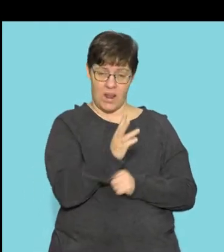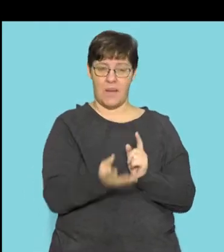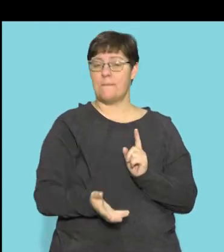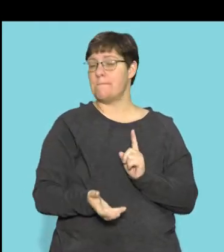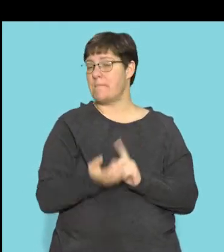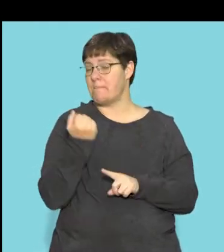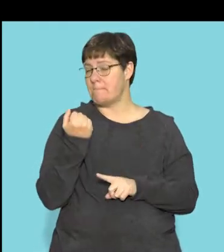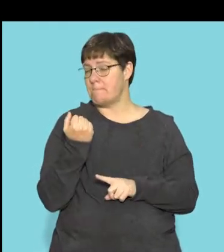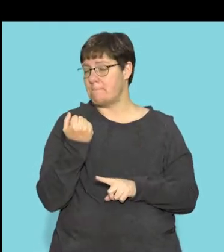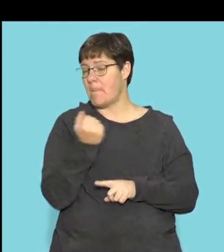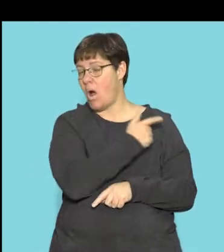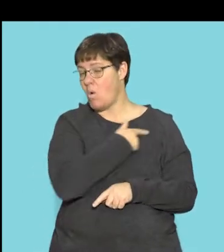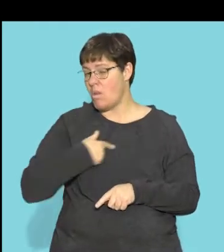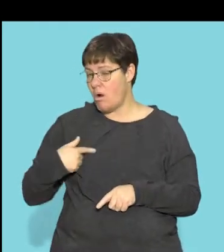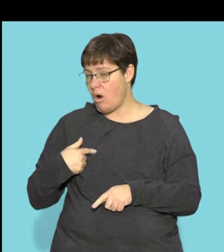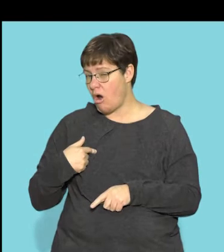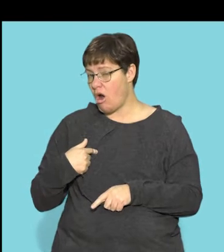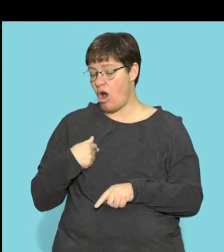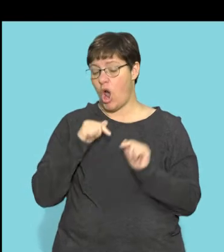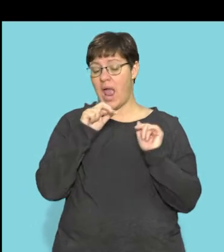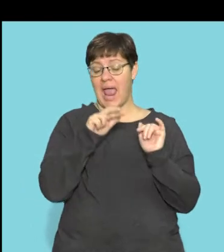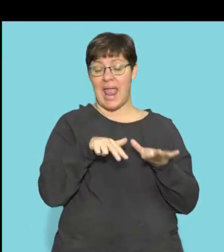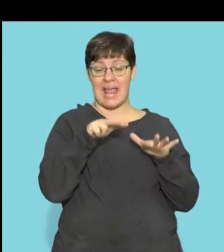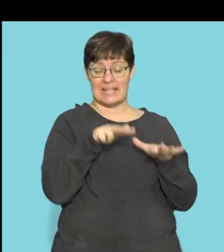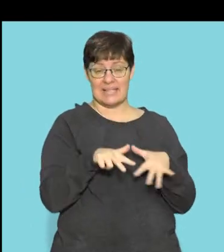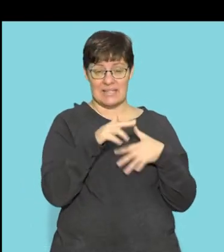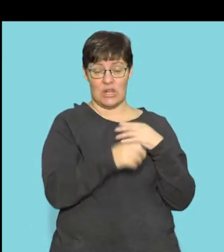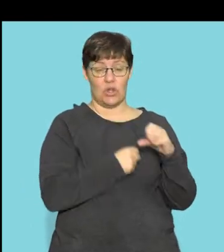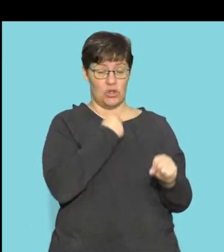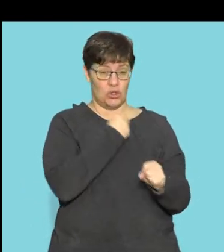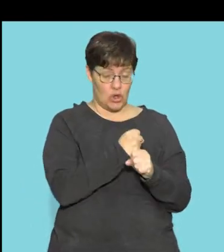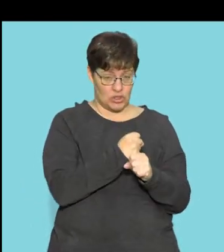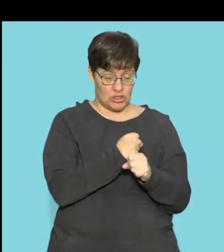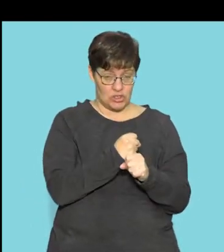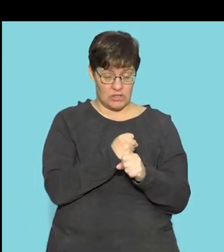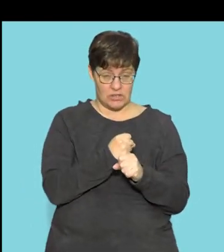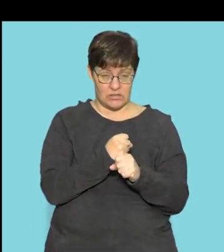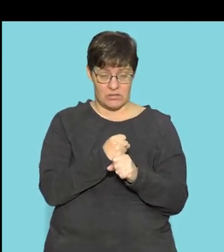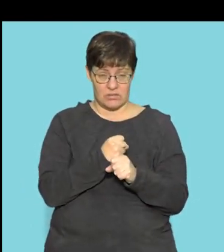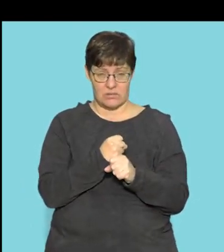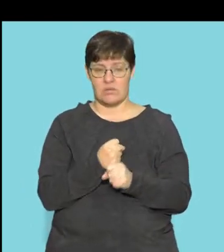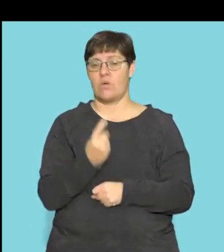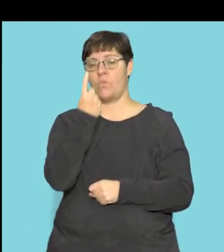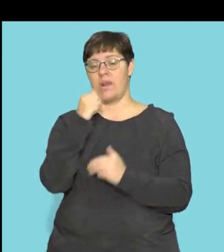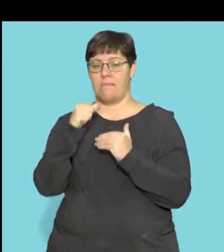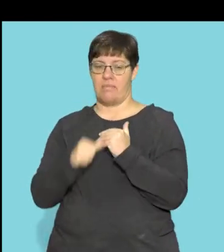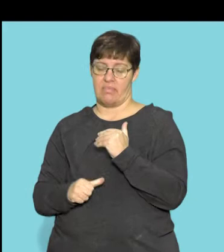take, so here you do need to conclude, 18